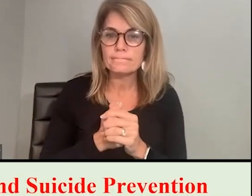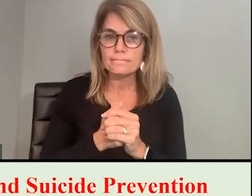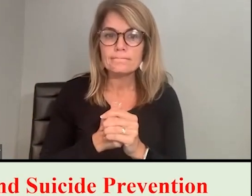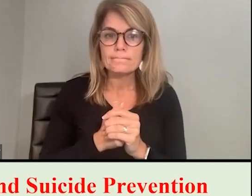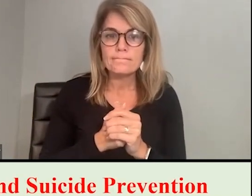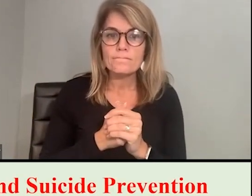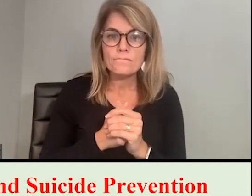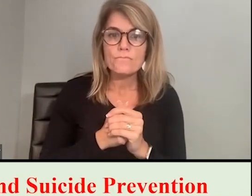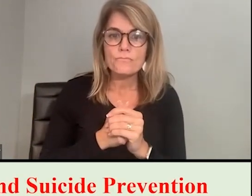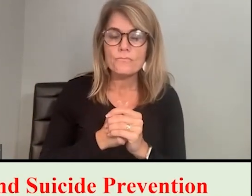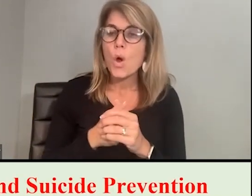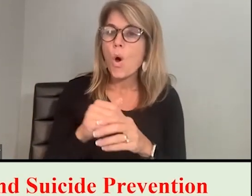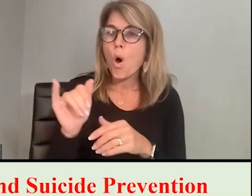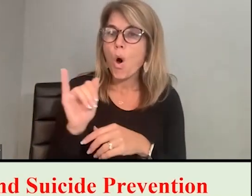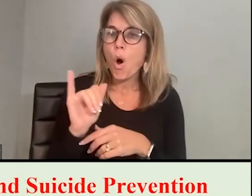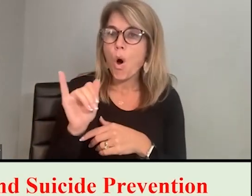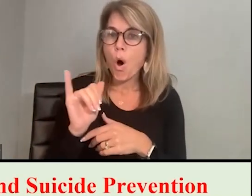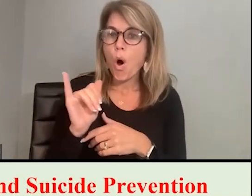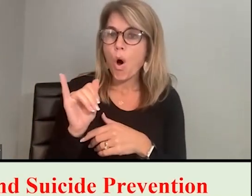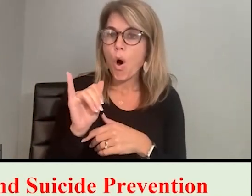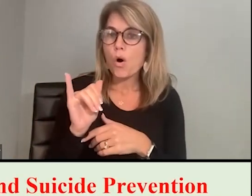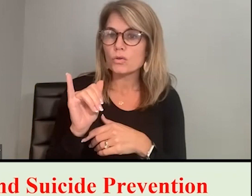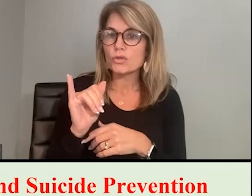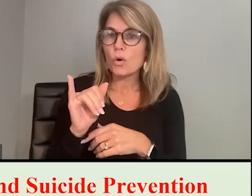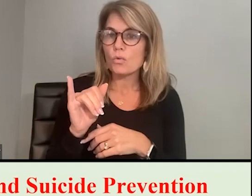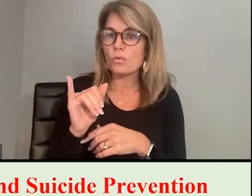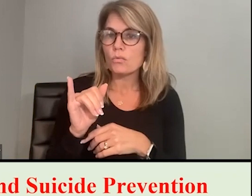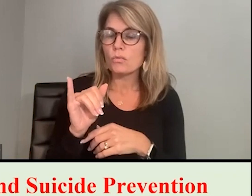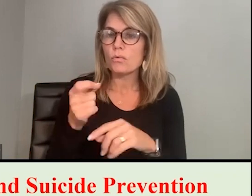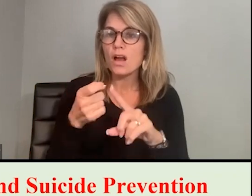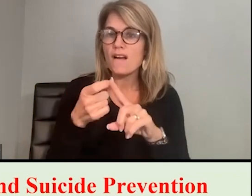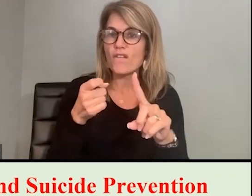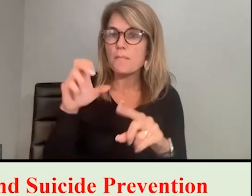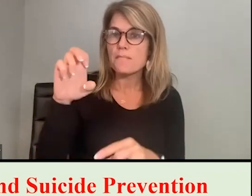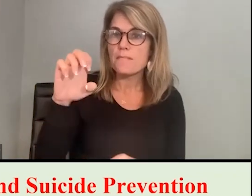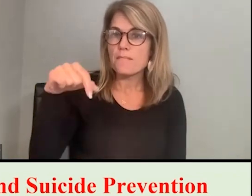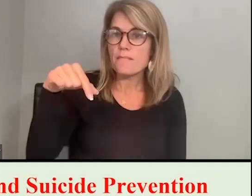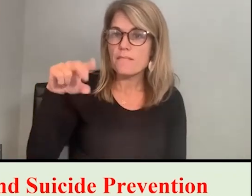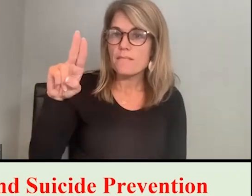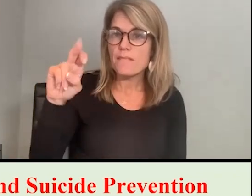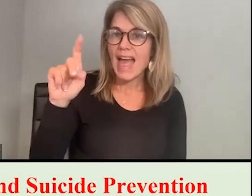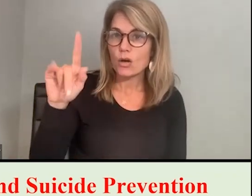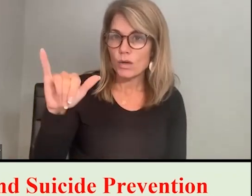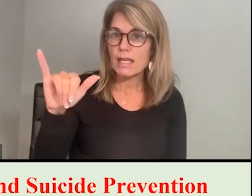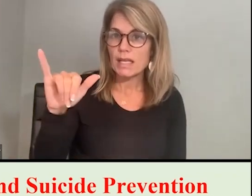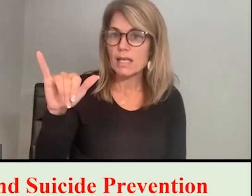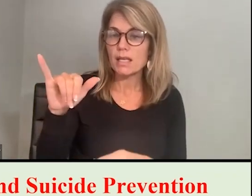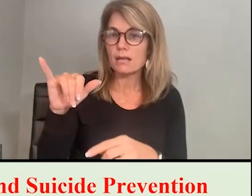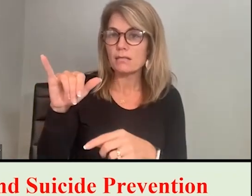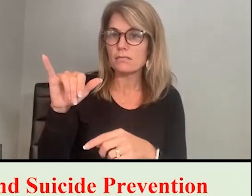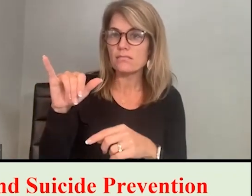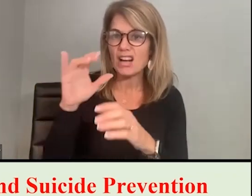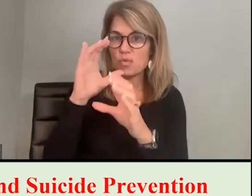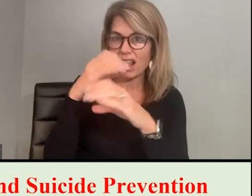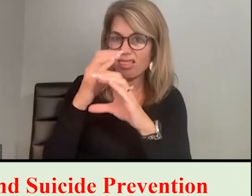Now, also in terms of looking at it from an equity lens has been the state's efforts with regard to looking